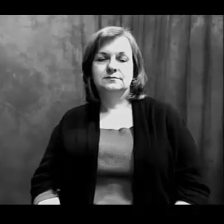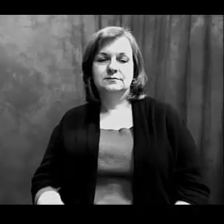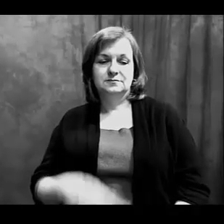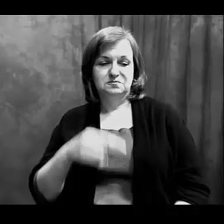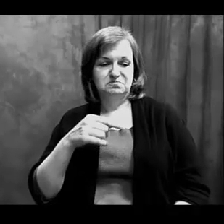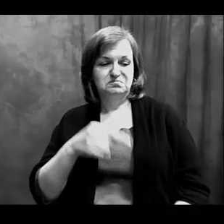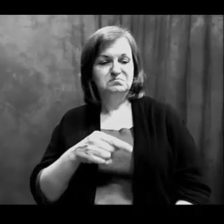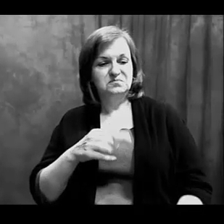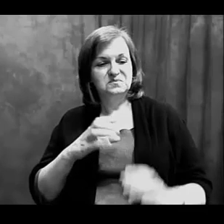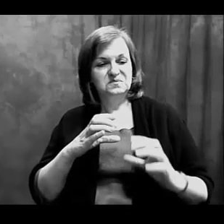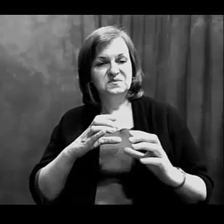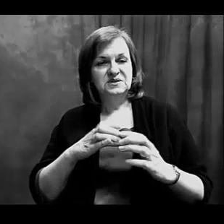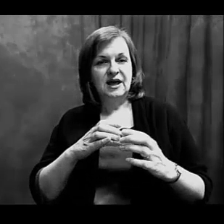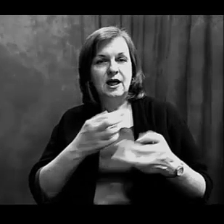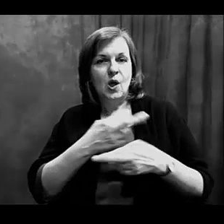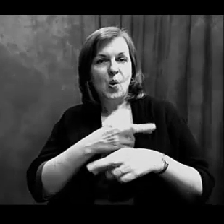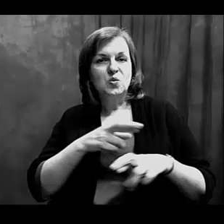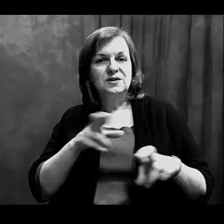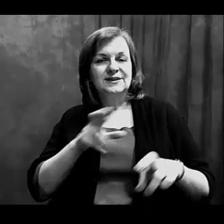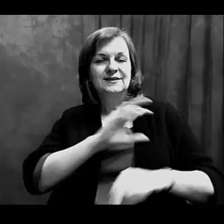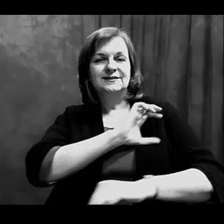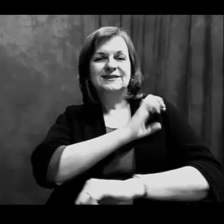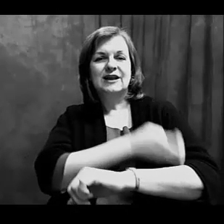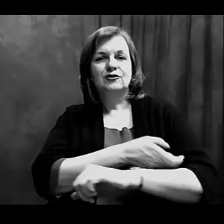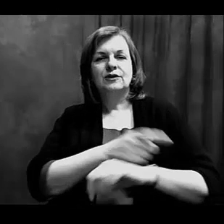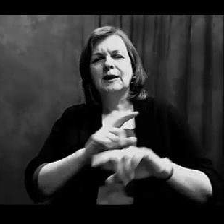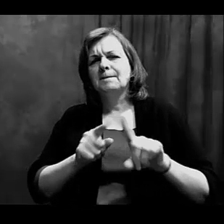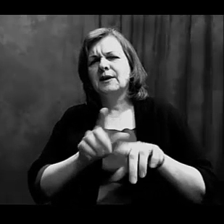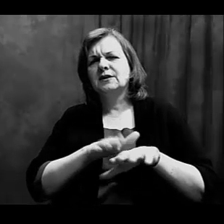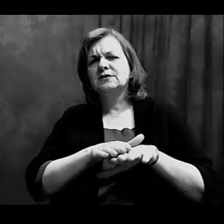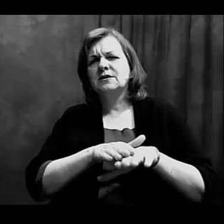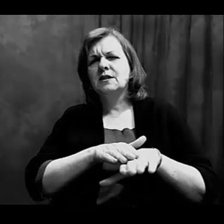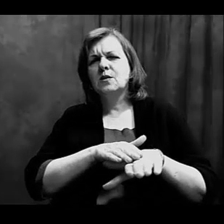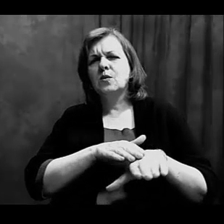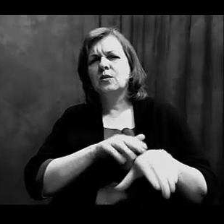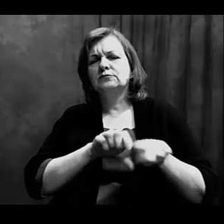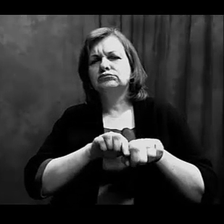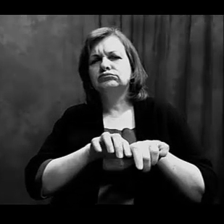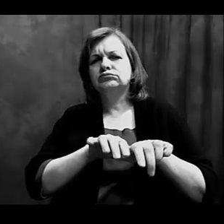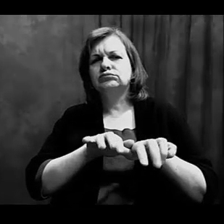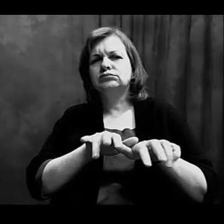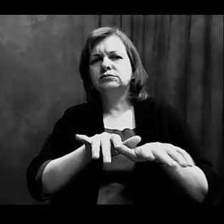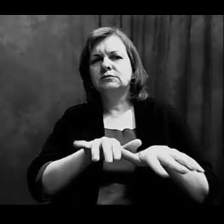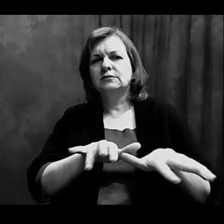we're looking at releasing energy very slowly.